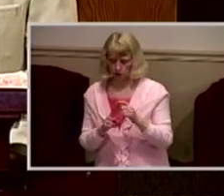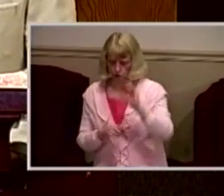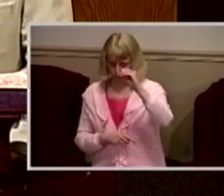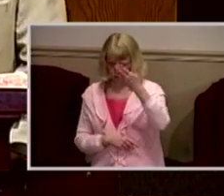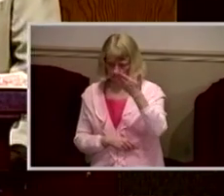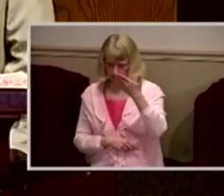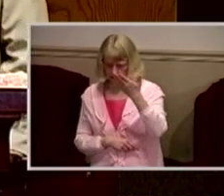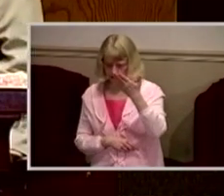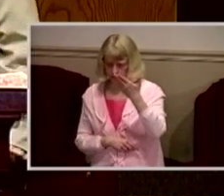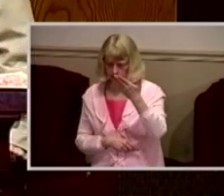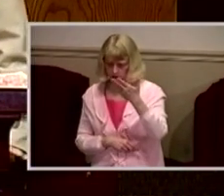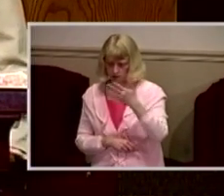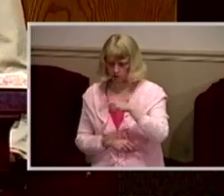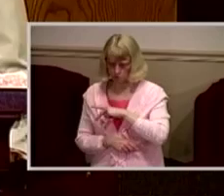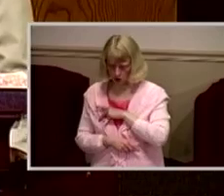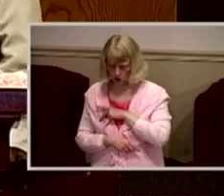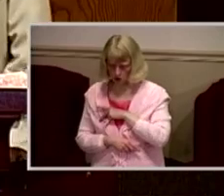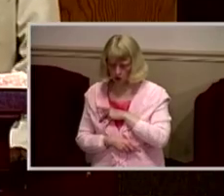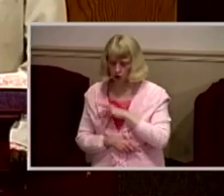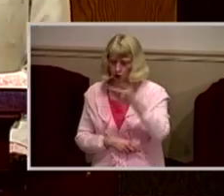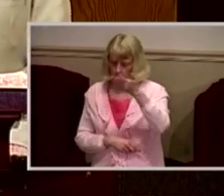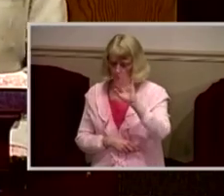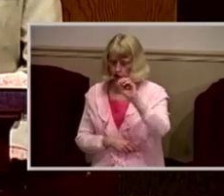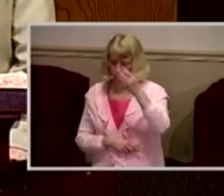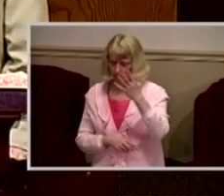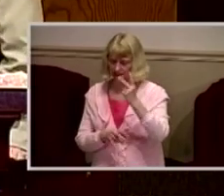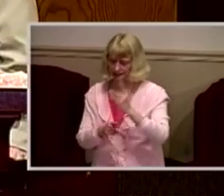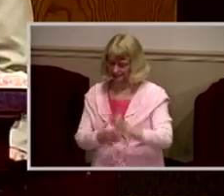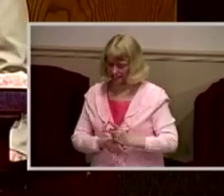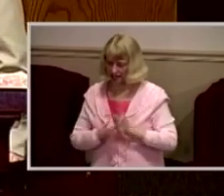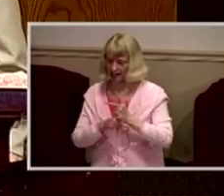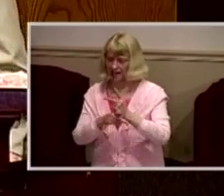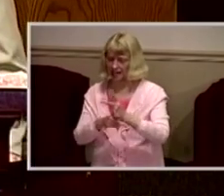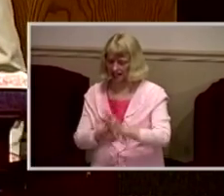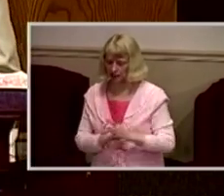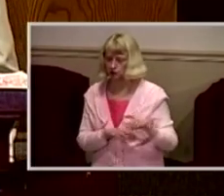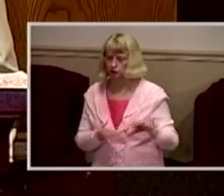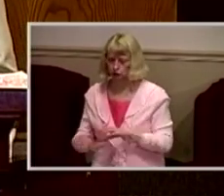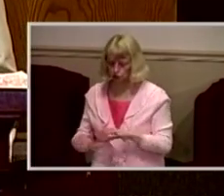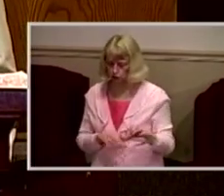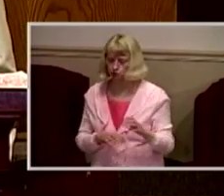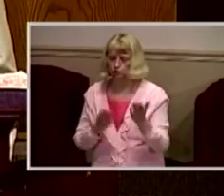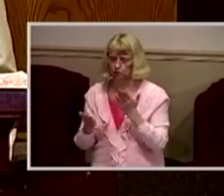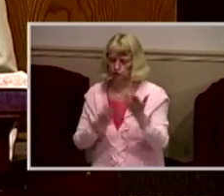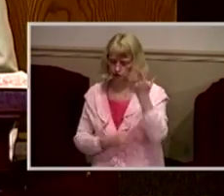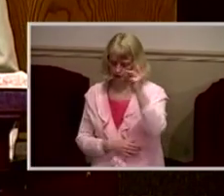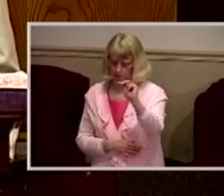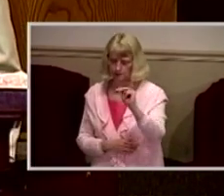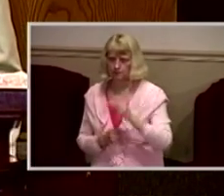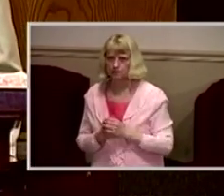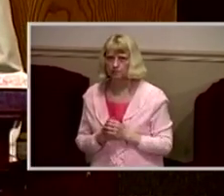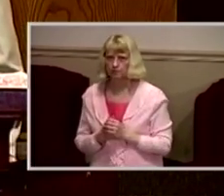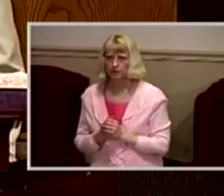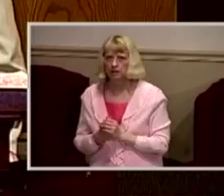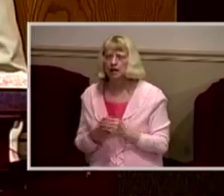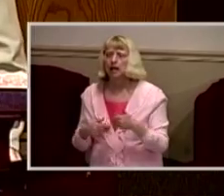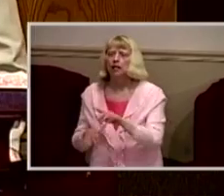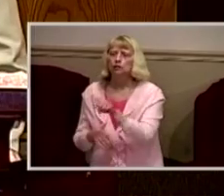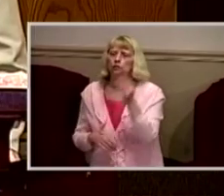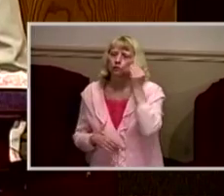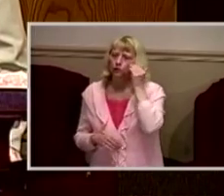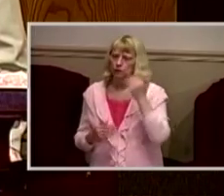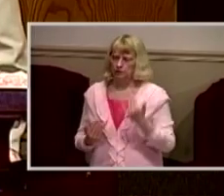this verse, Paul was saying that it's God's grace that sustained me to do what he wanted me to do. I tell you